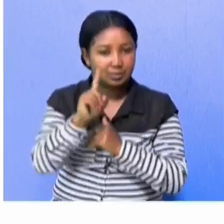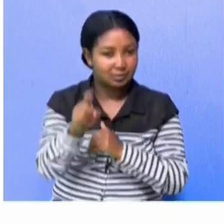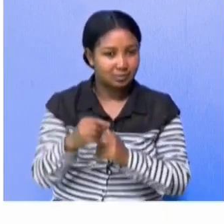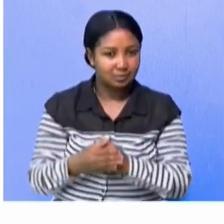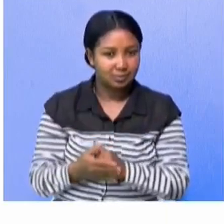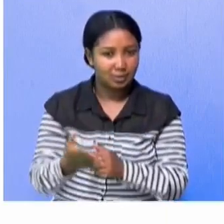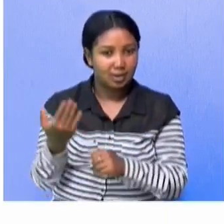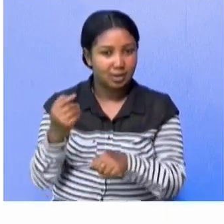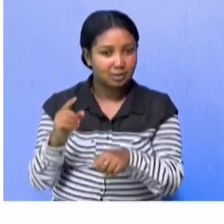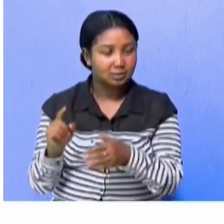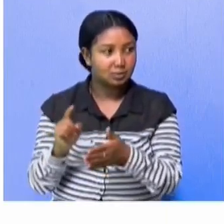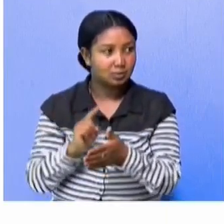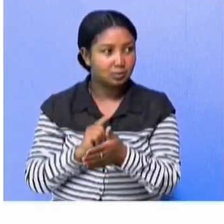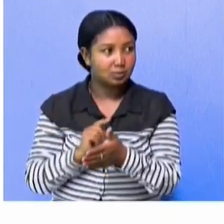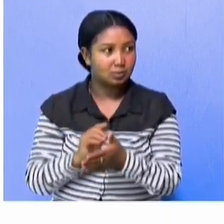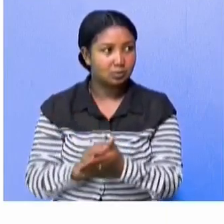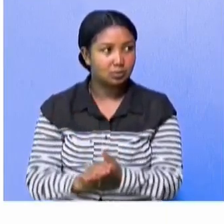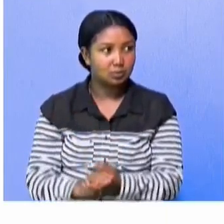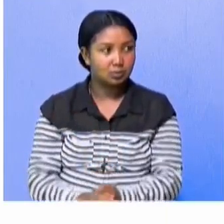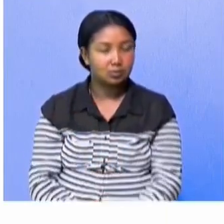Last week,